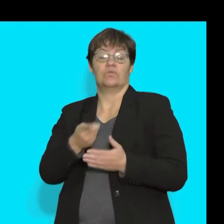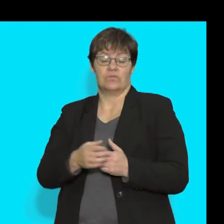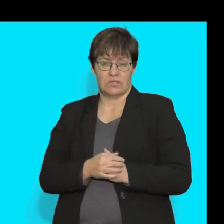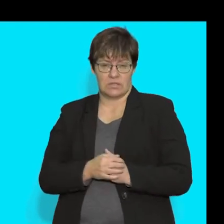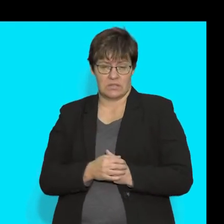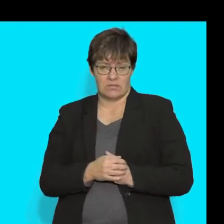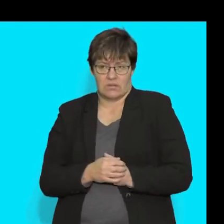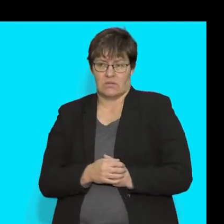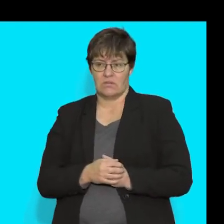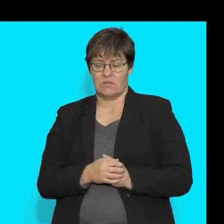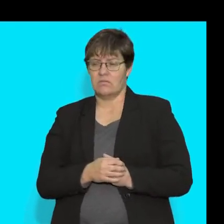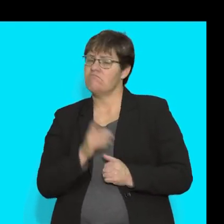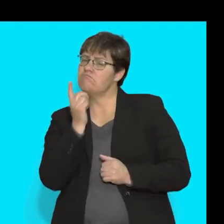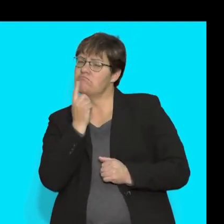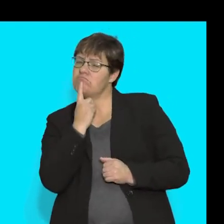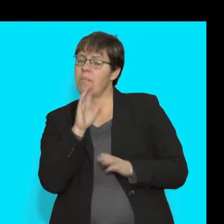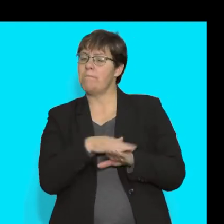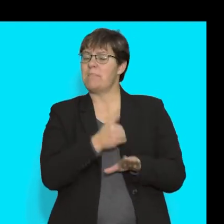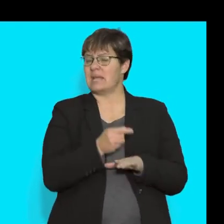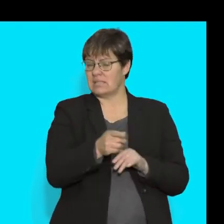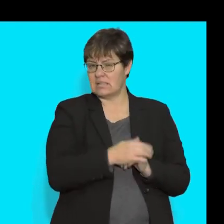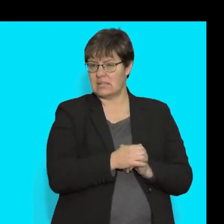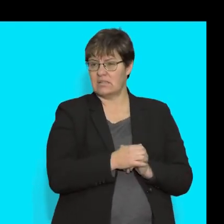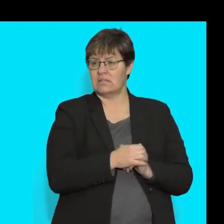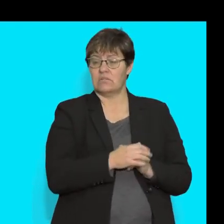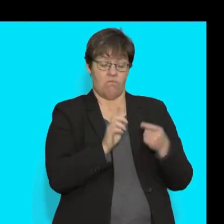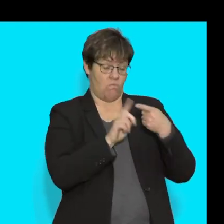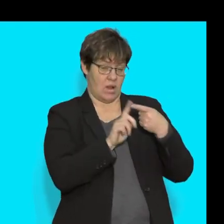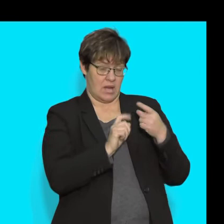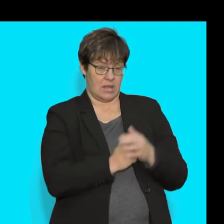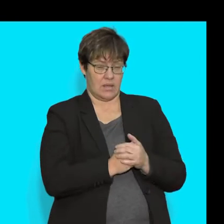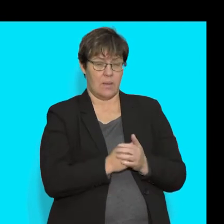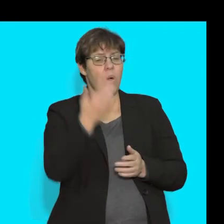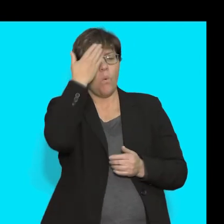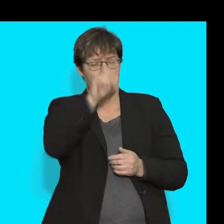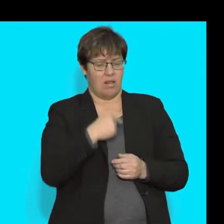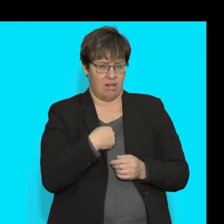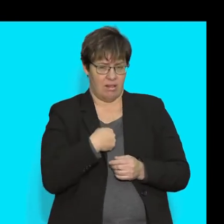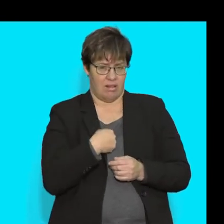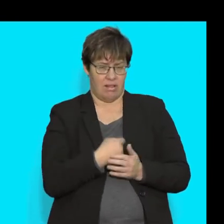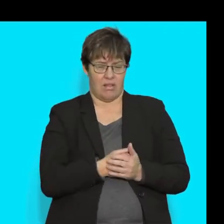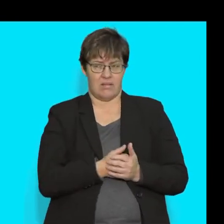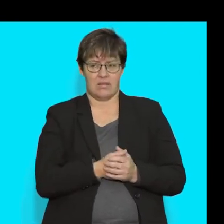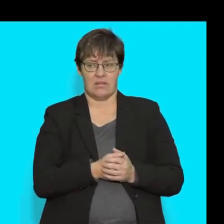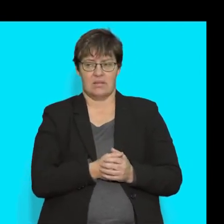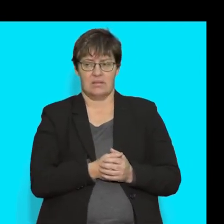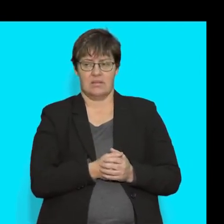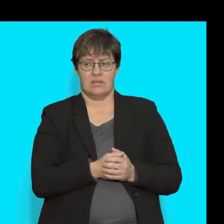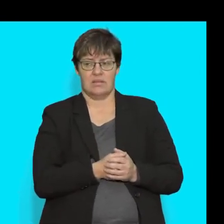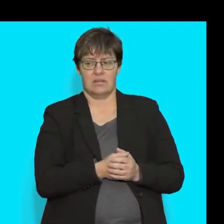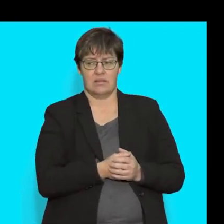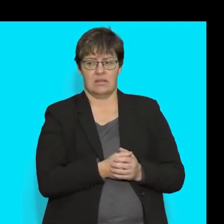me to prove. So automatically, based on that, I will just say, number one, I know that